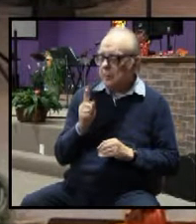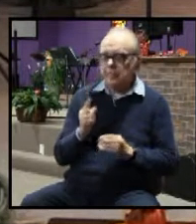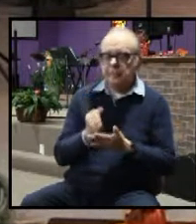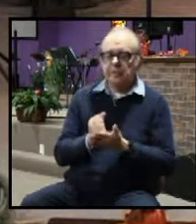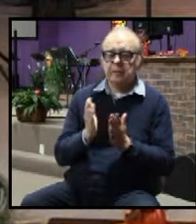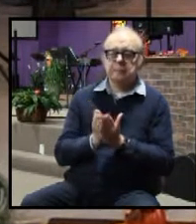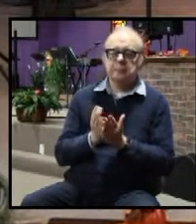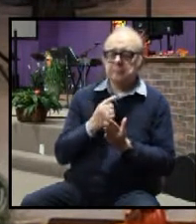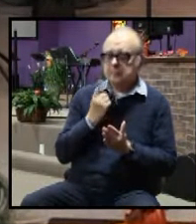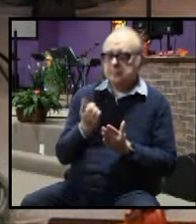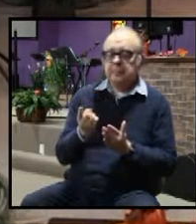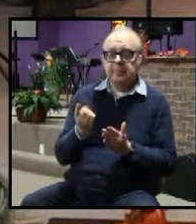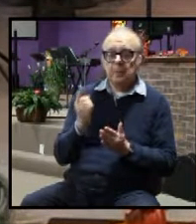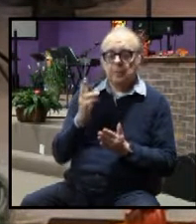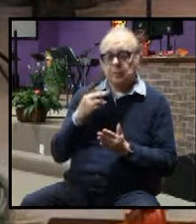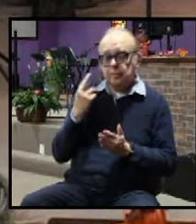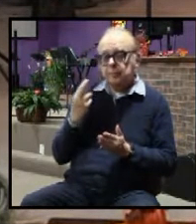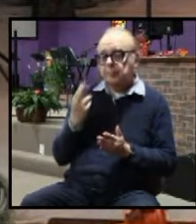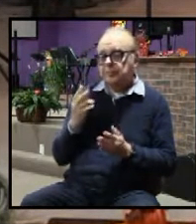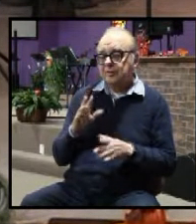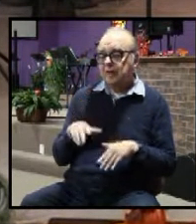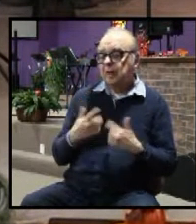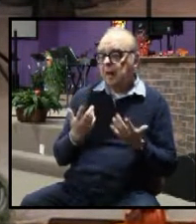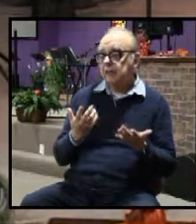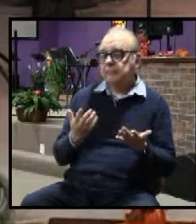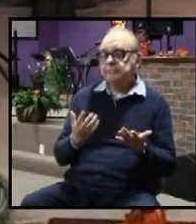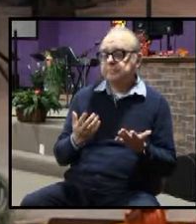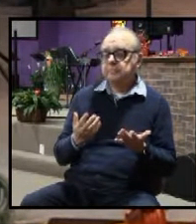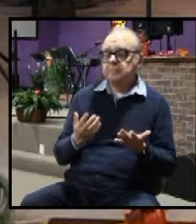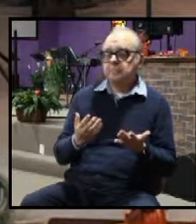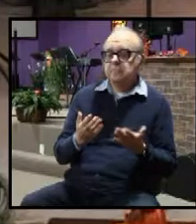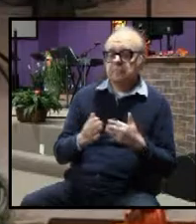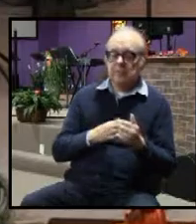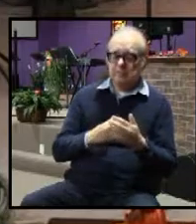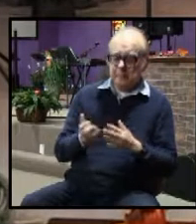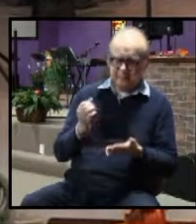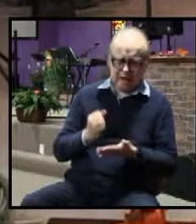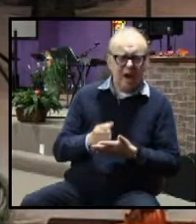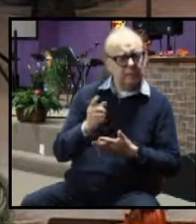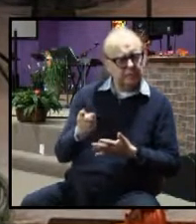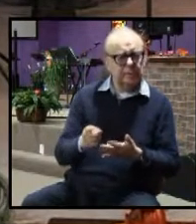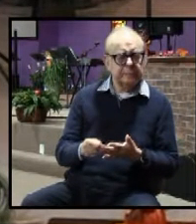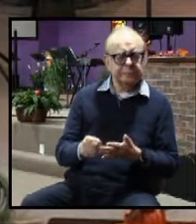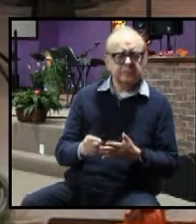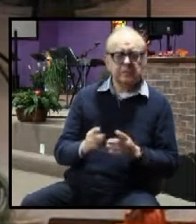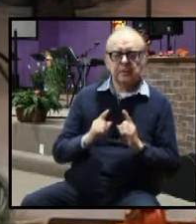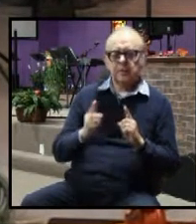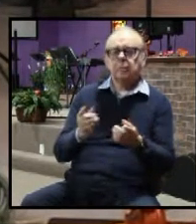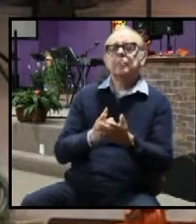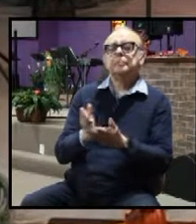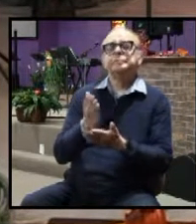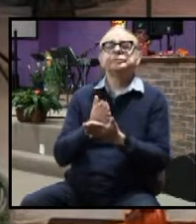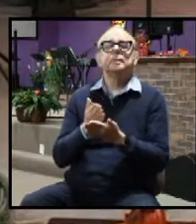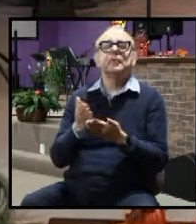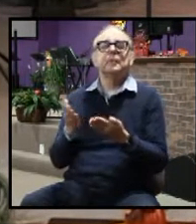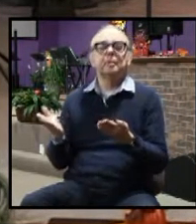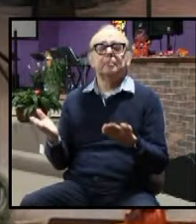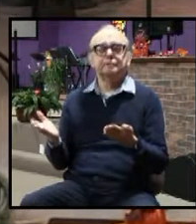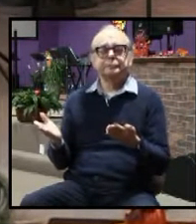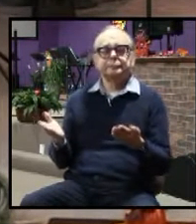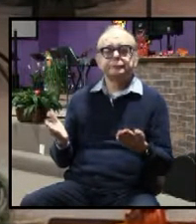Not one of these self-help books will tell you what your purpose is in life. They're built to help you and to go through these